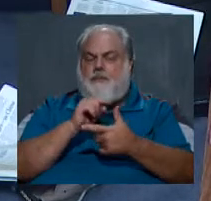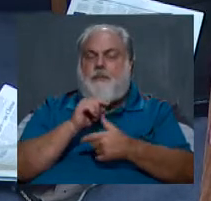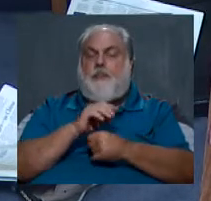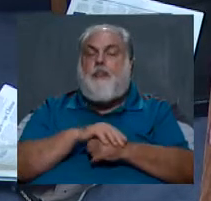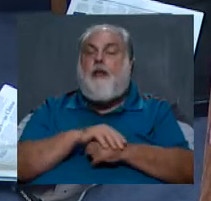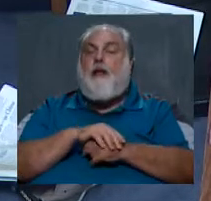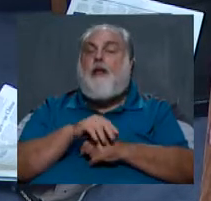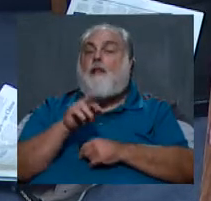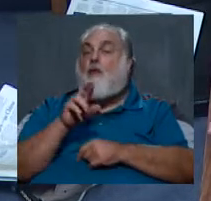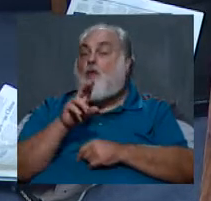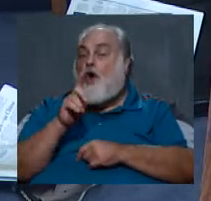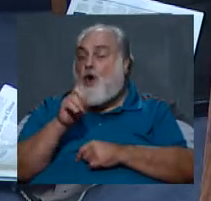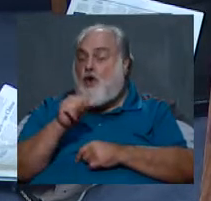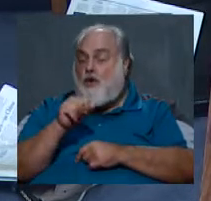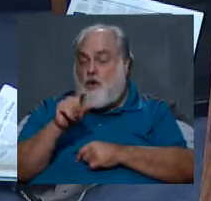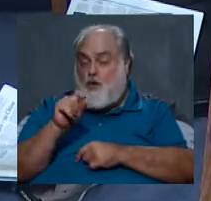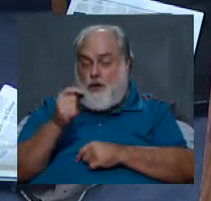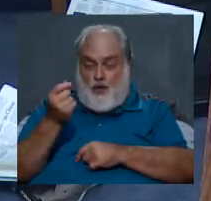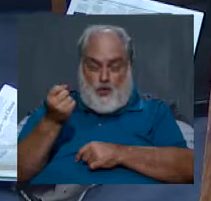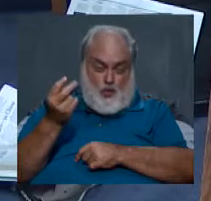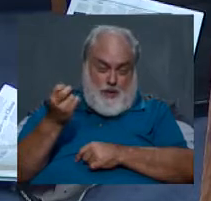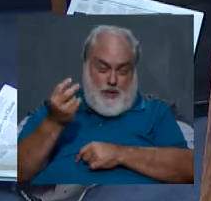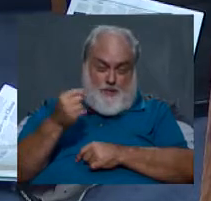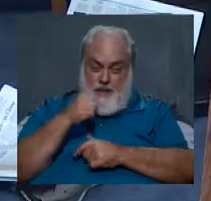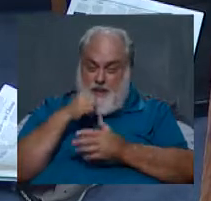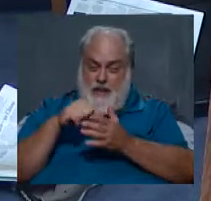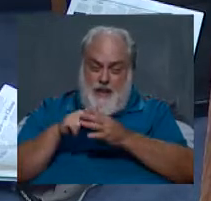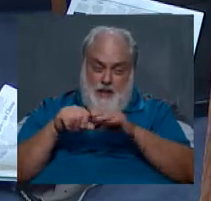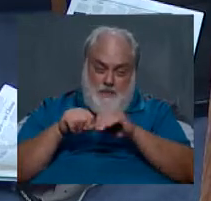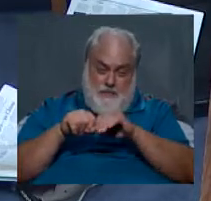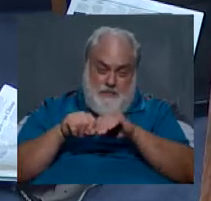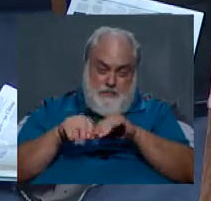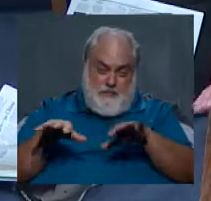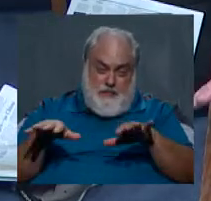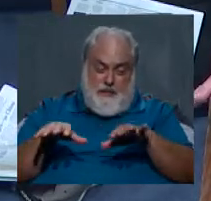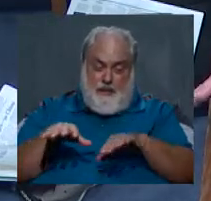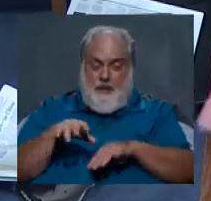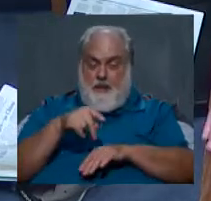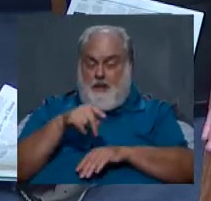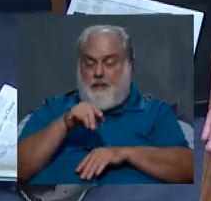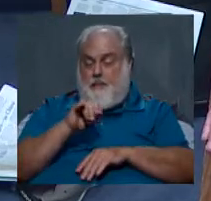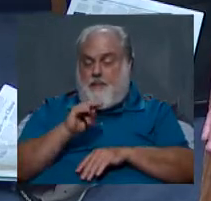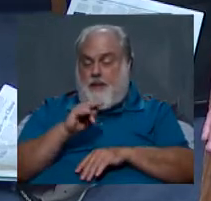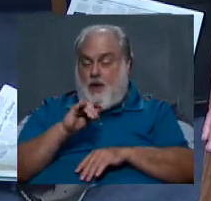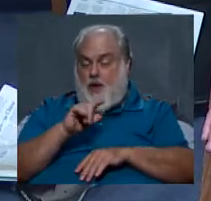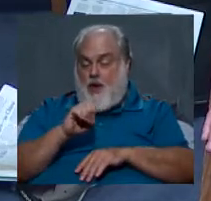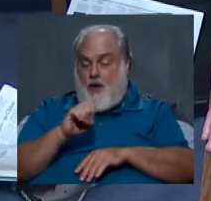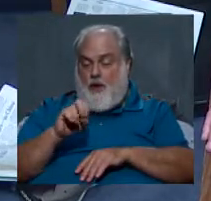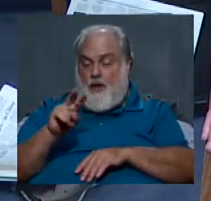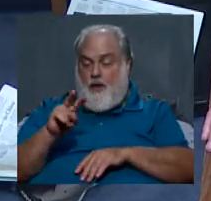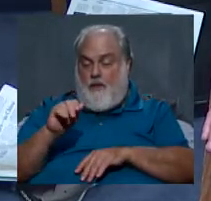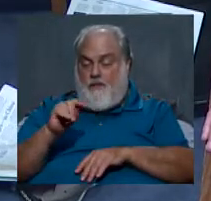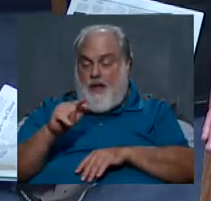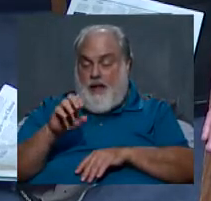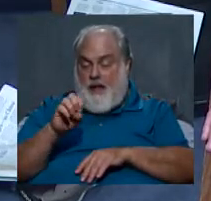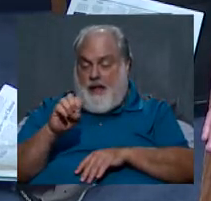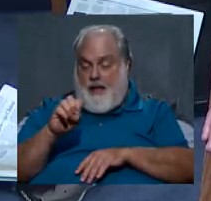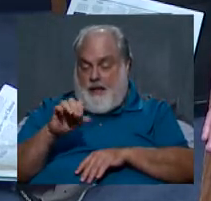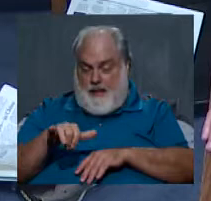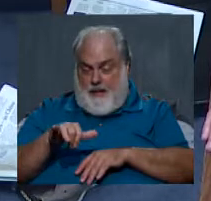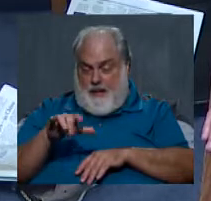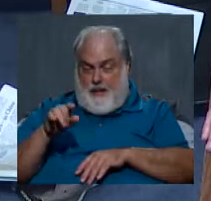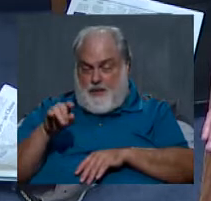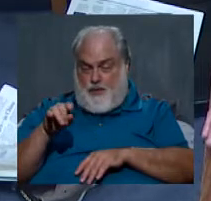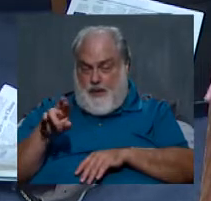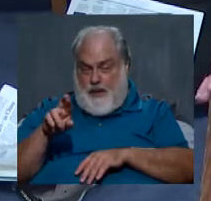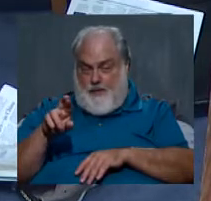in 2012, the city planners issued a letter that their intent was for Pinnacle Valley Drive, where most of us live, to be allowed to develop